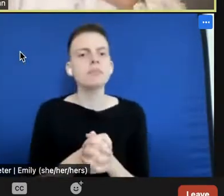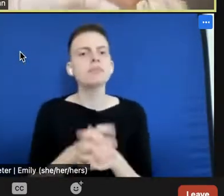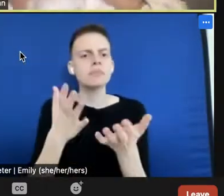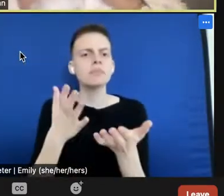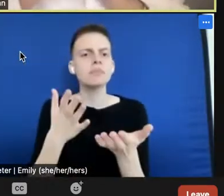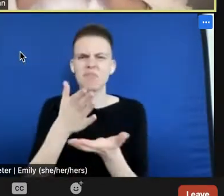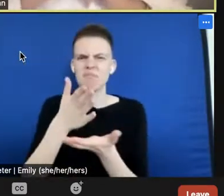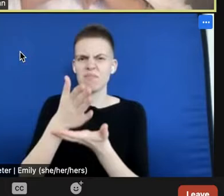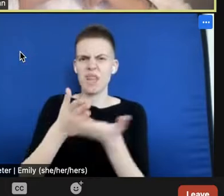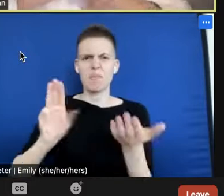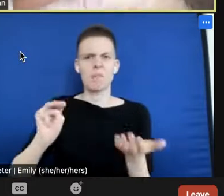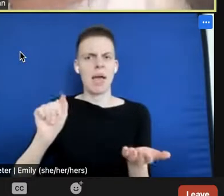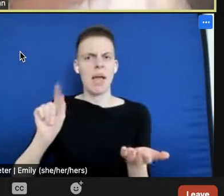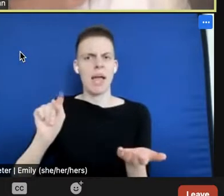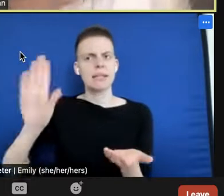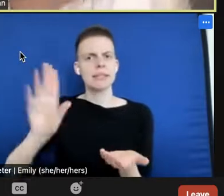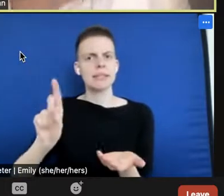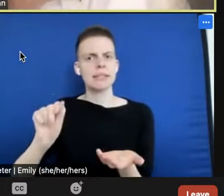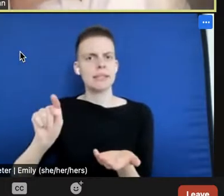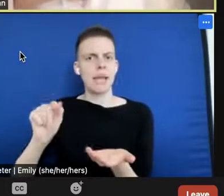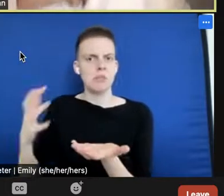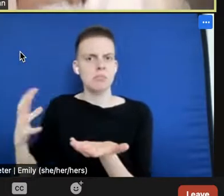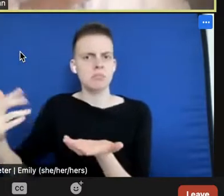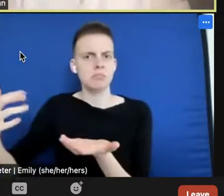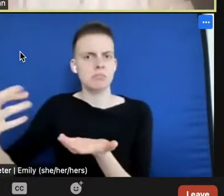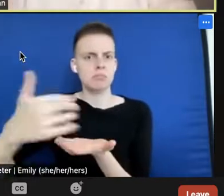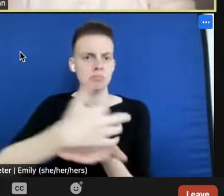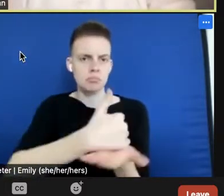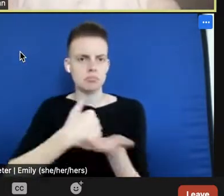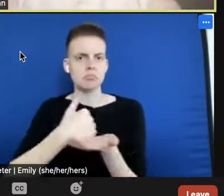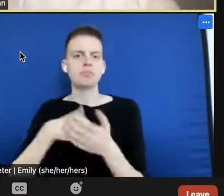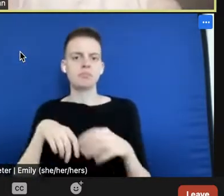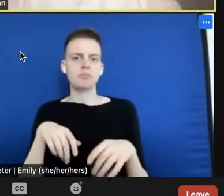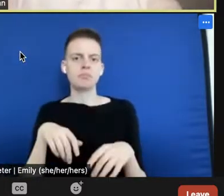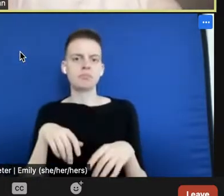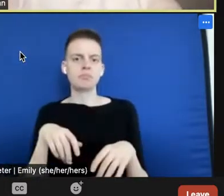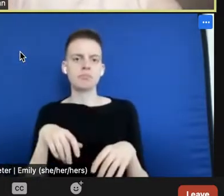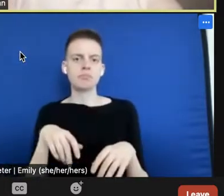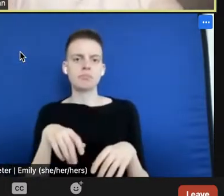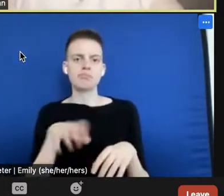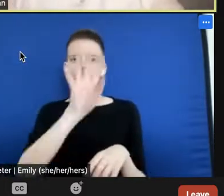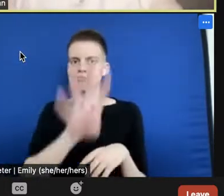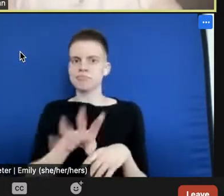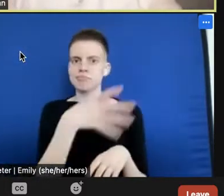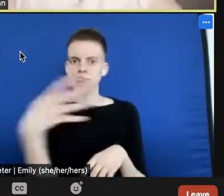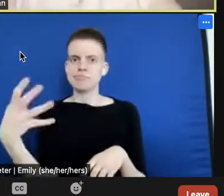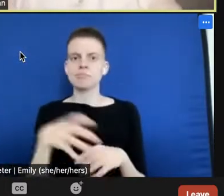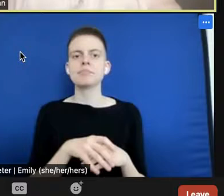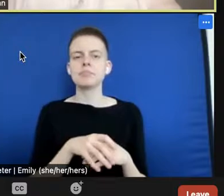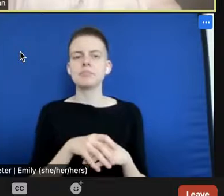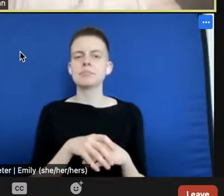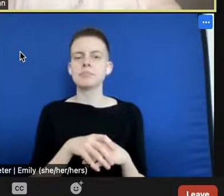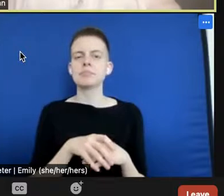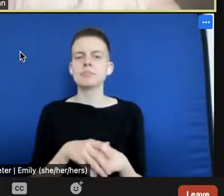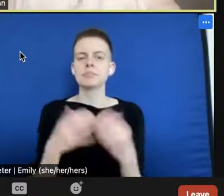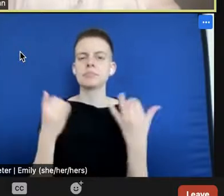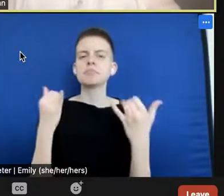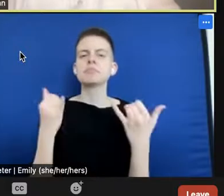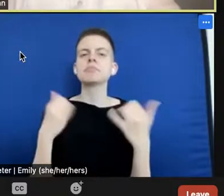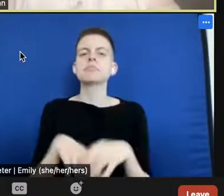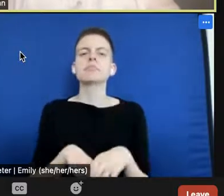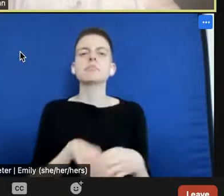And this is also in the book, that it shows that when a child, we're going to look at the percentage at which student